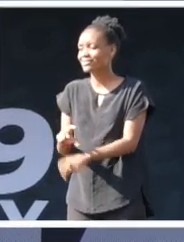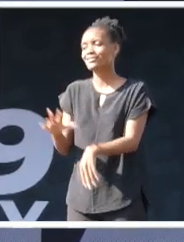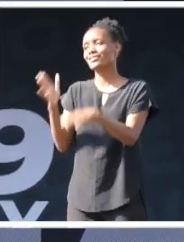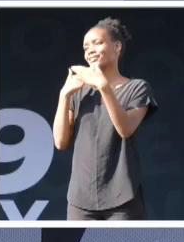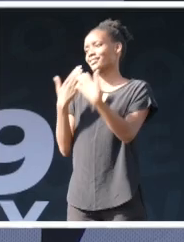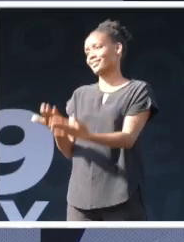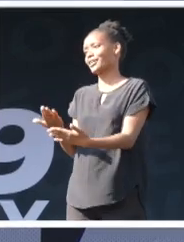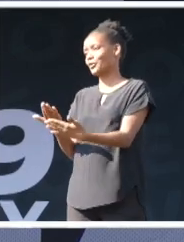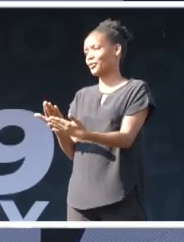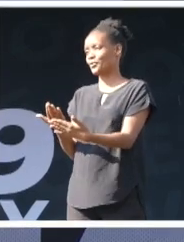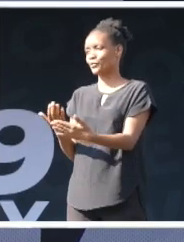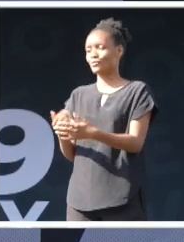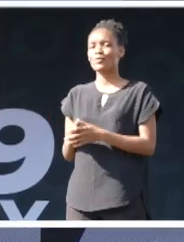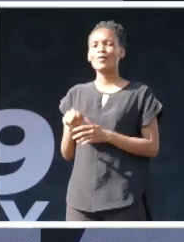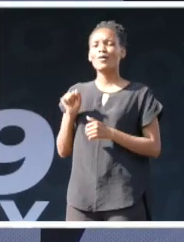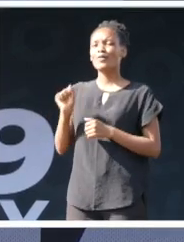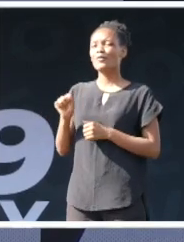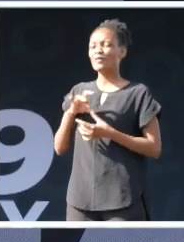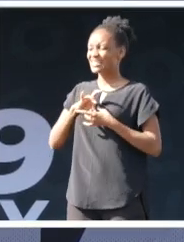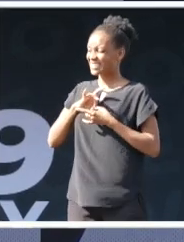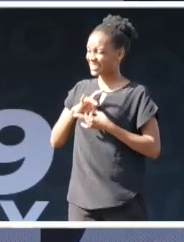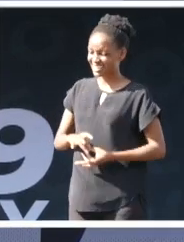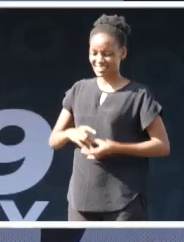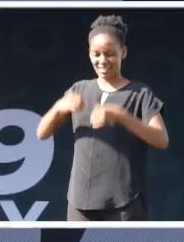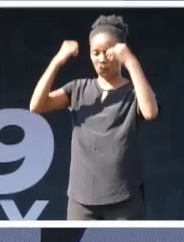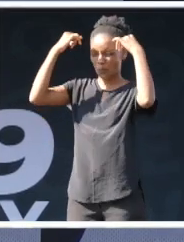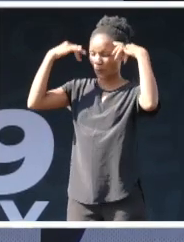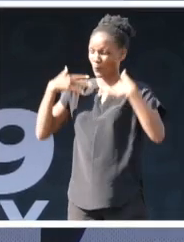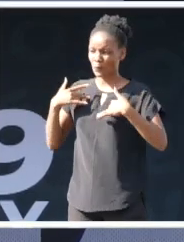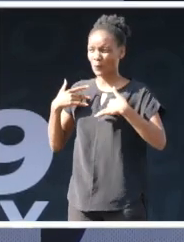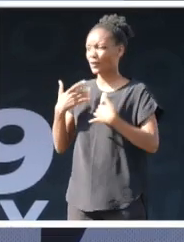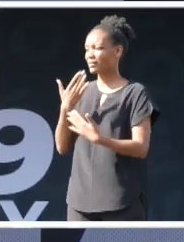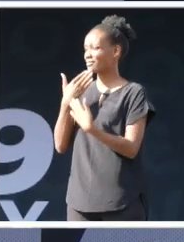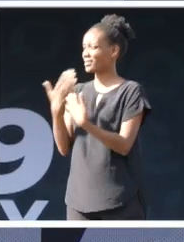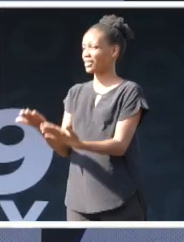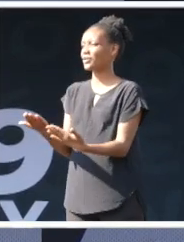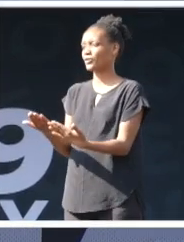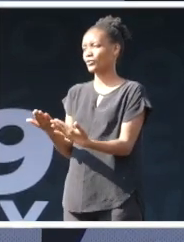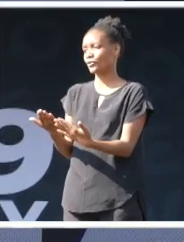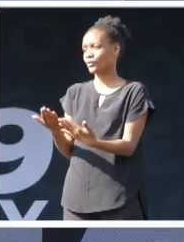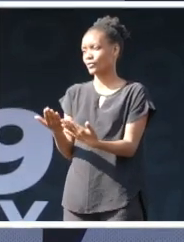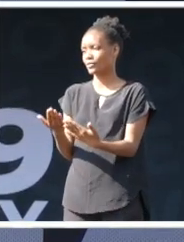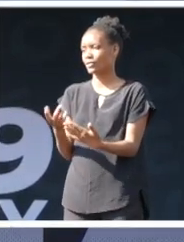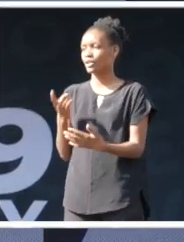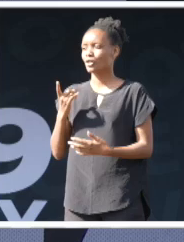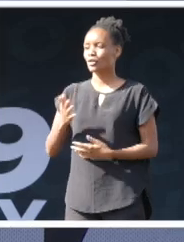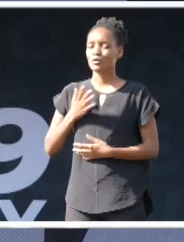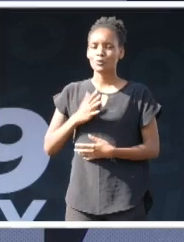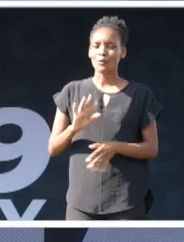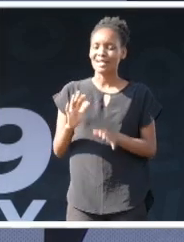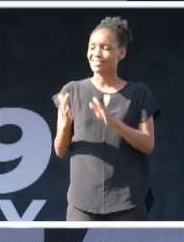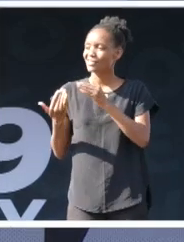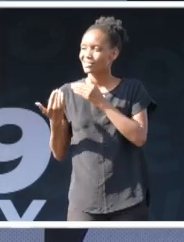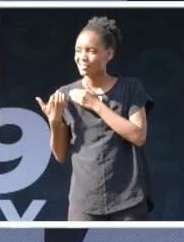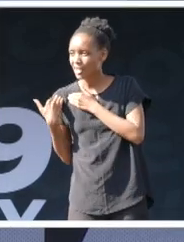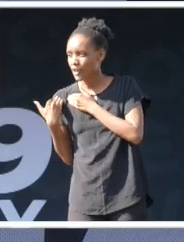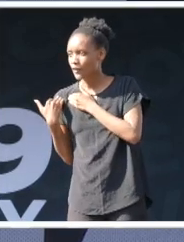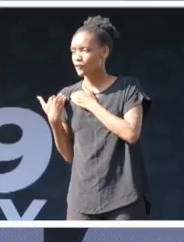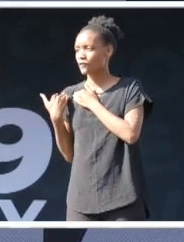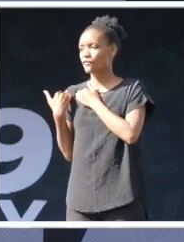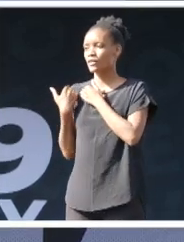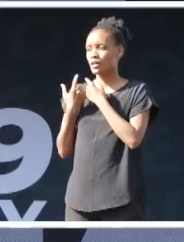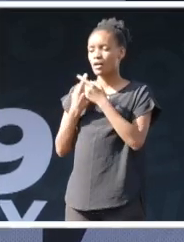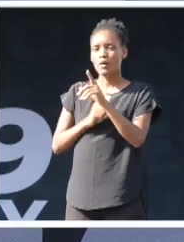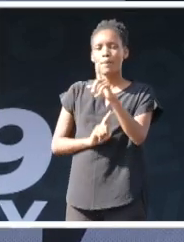Thank you for your dedication to building a safe, a prosperous, equal,